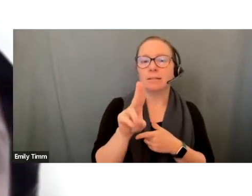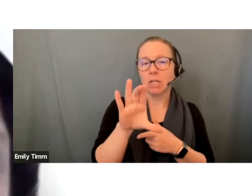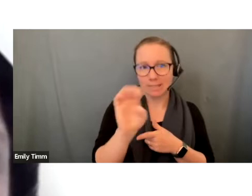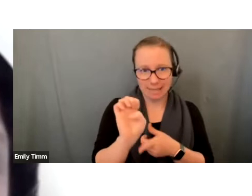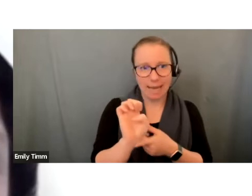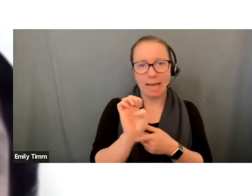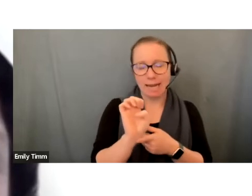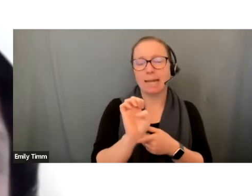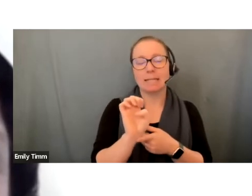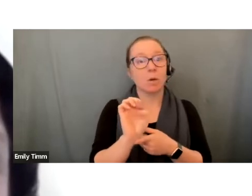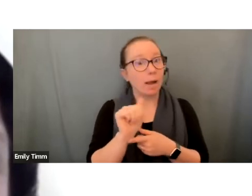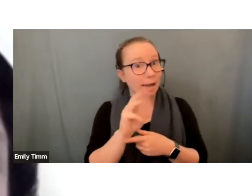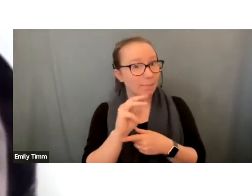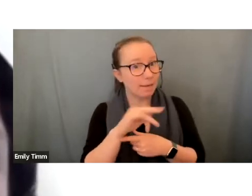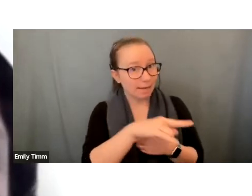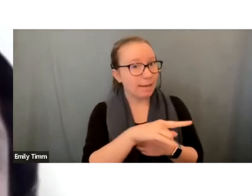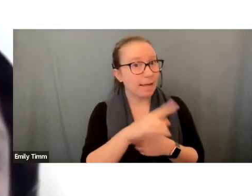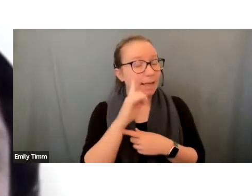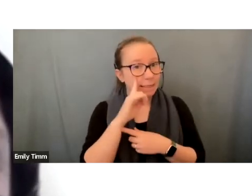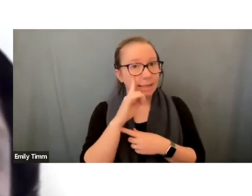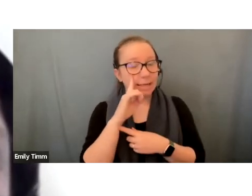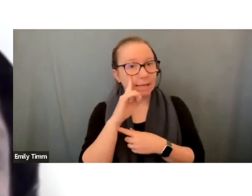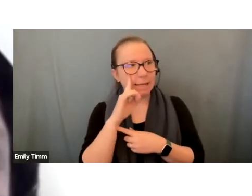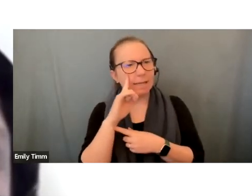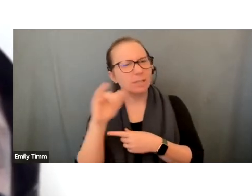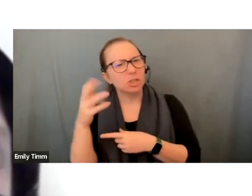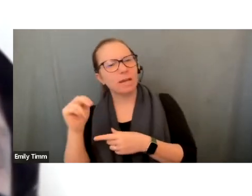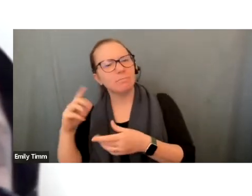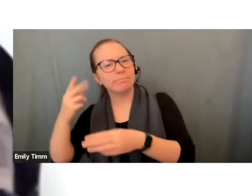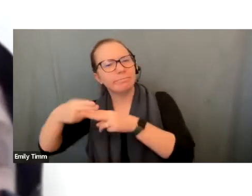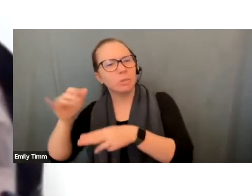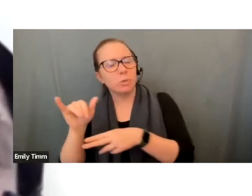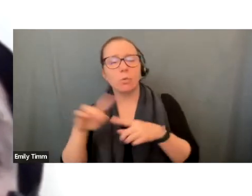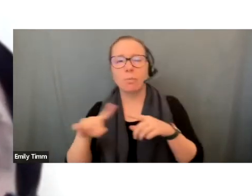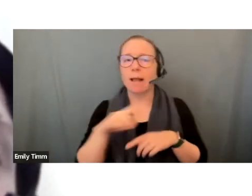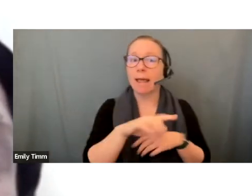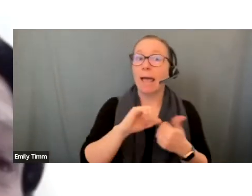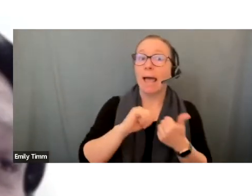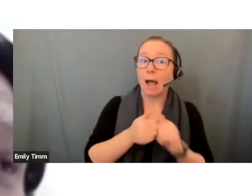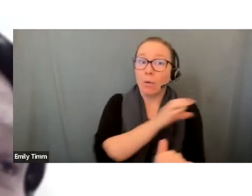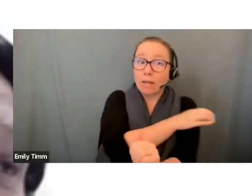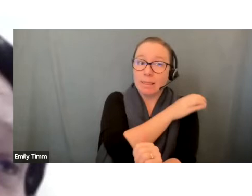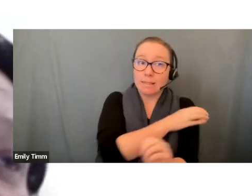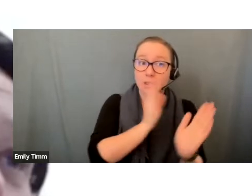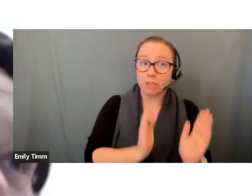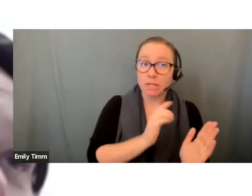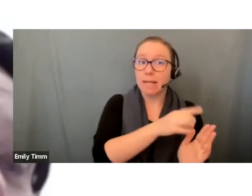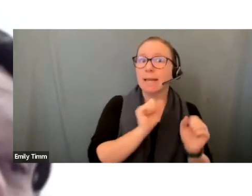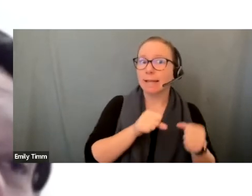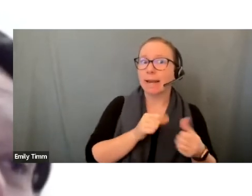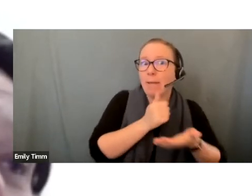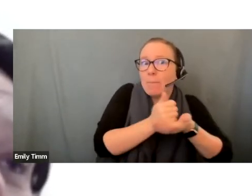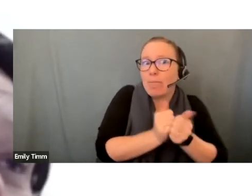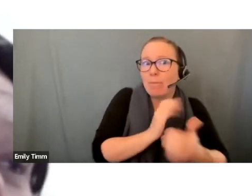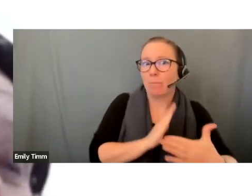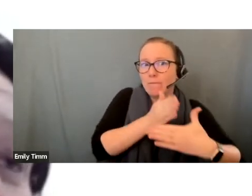Amy, I think you're, and I think Jen commented on it as well, but the pull out of how clinicians can help with the prevention work, right?